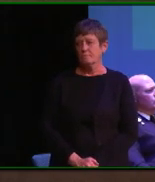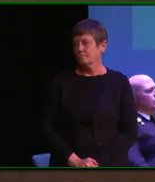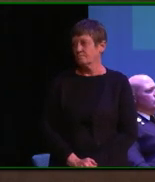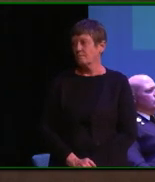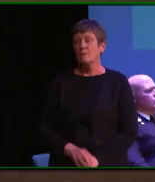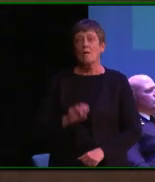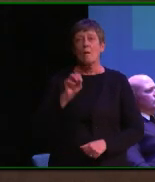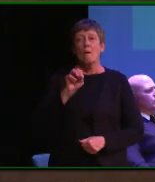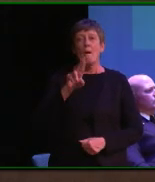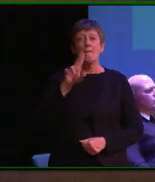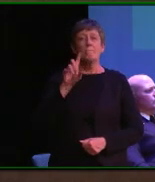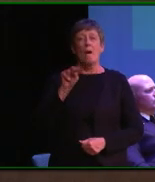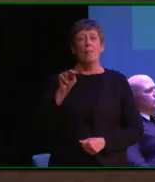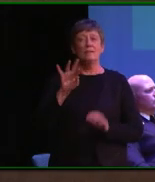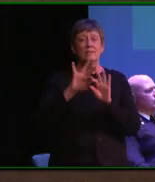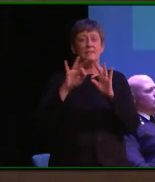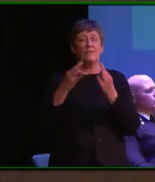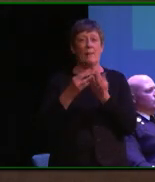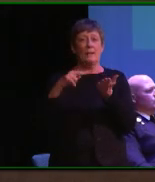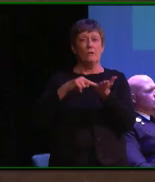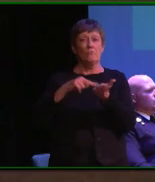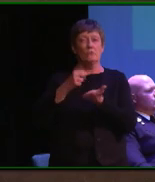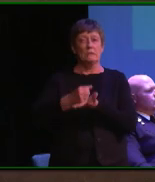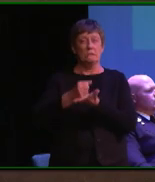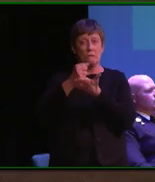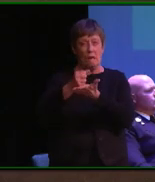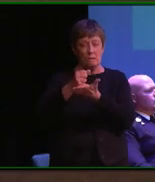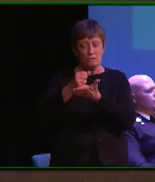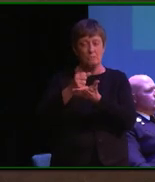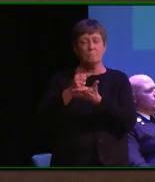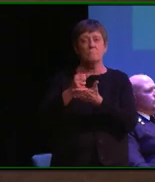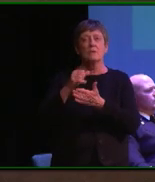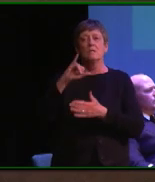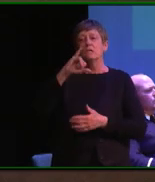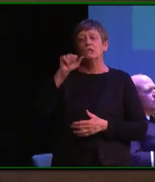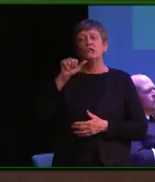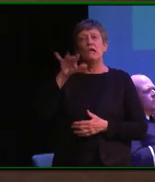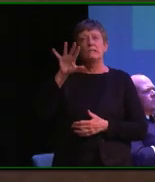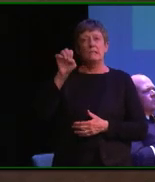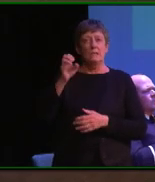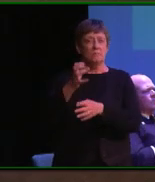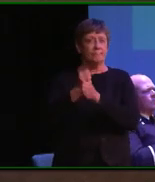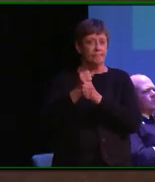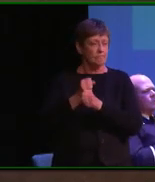The Mullins Family Nursing Scholarship goes to Jesse Hicks.